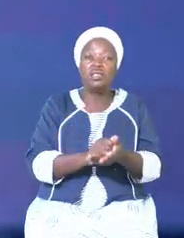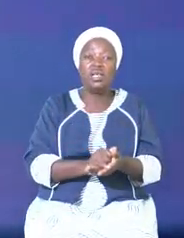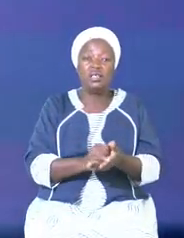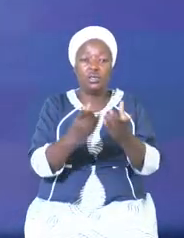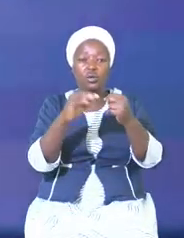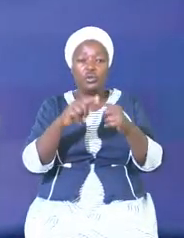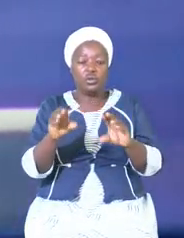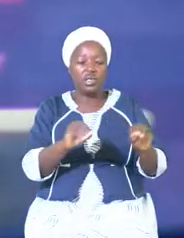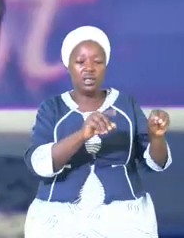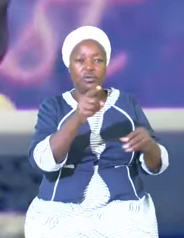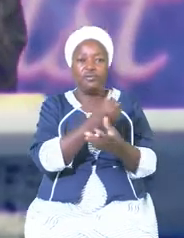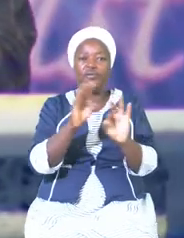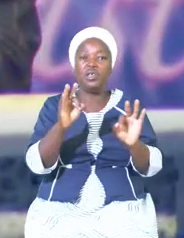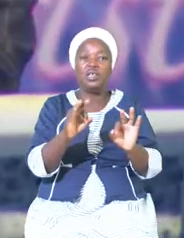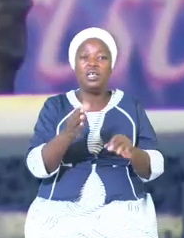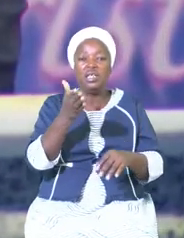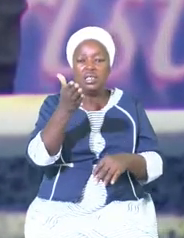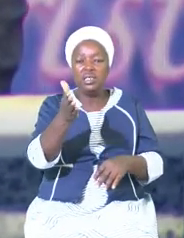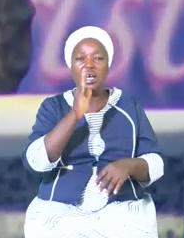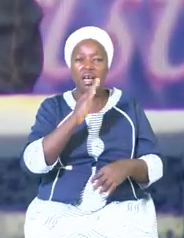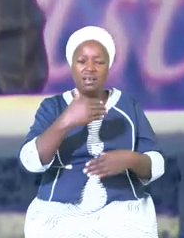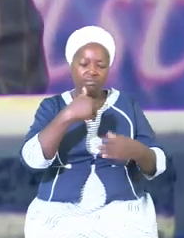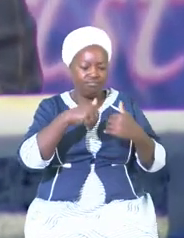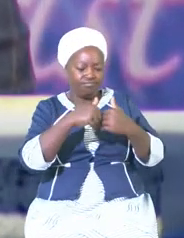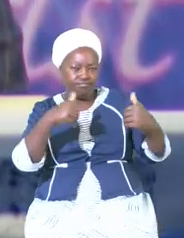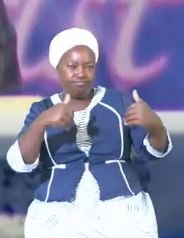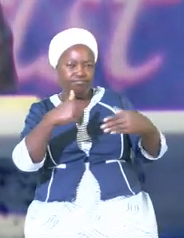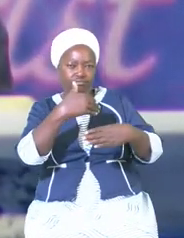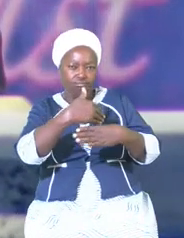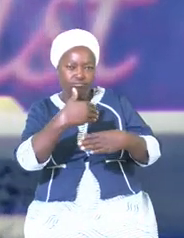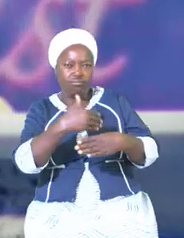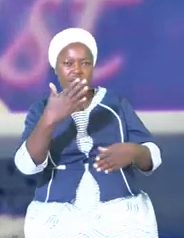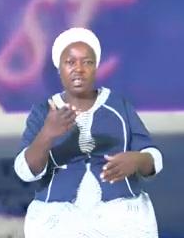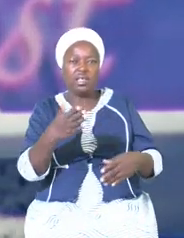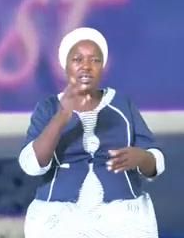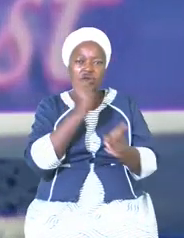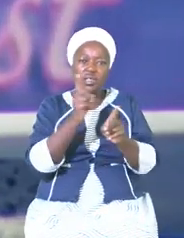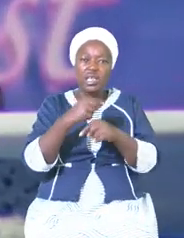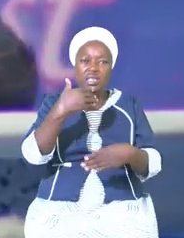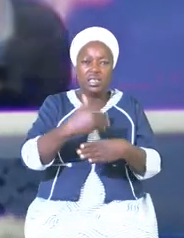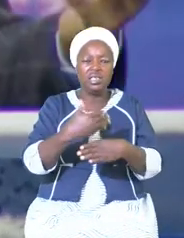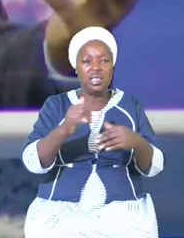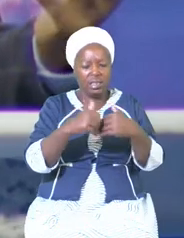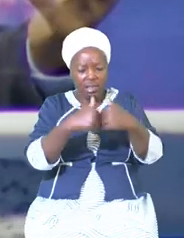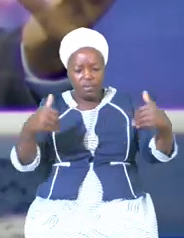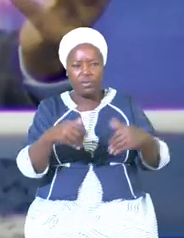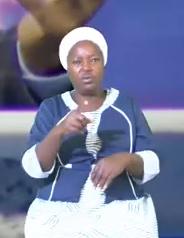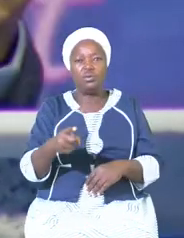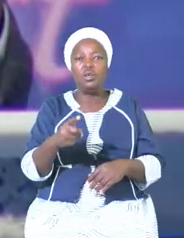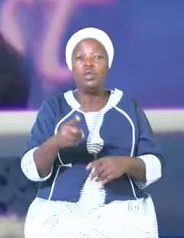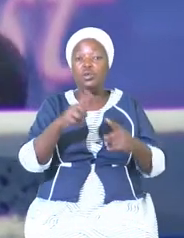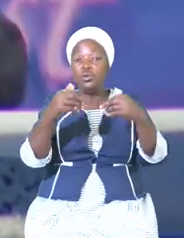you free, there are blocks being set like a wall or partition to separate